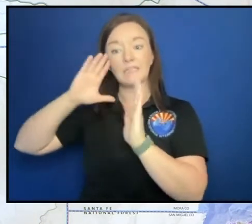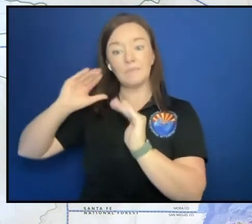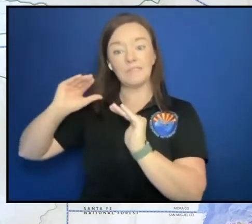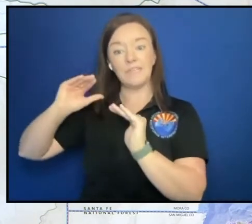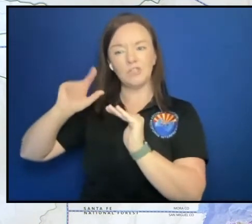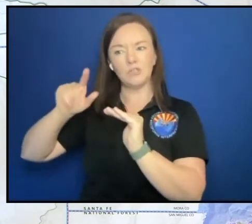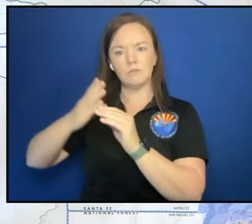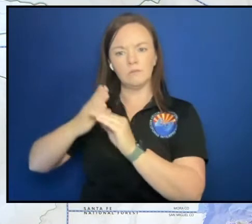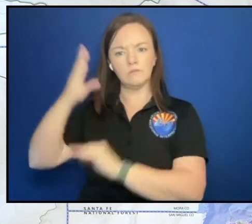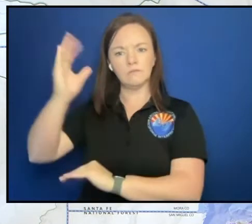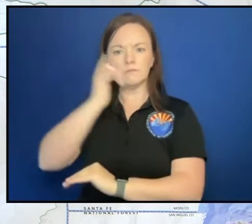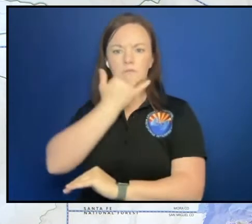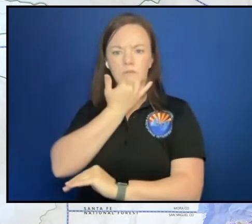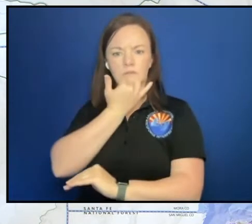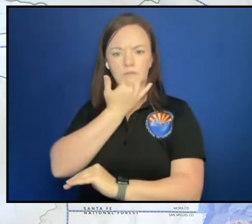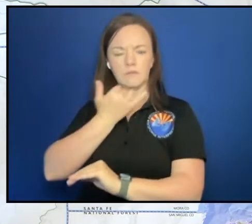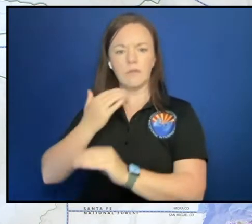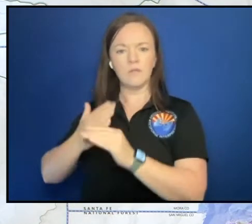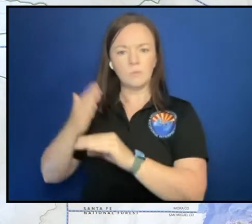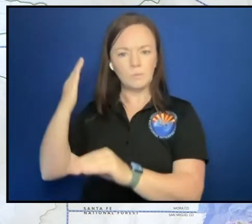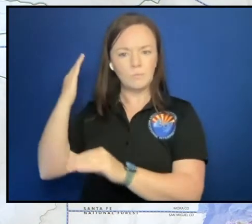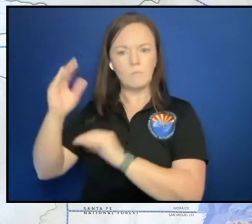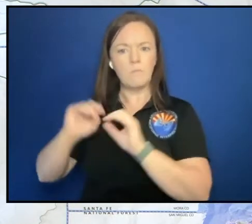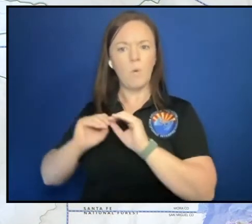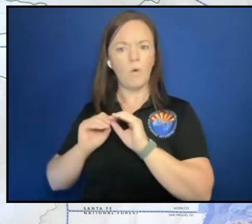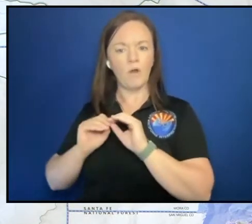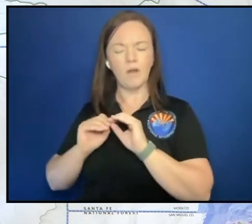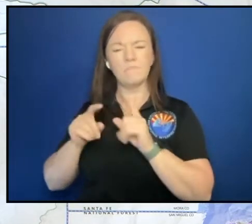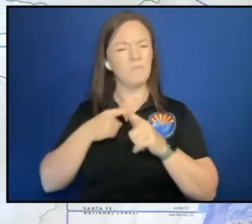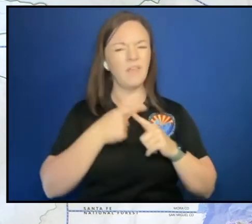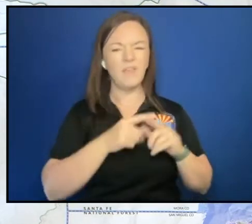then there isn't a flood,